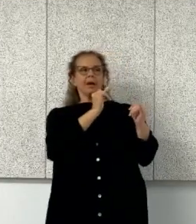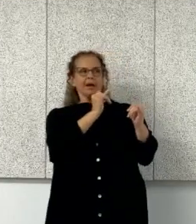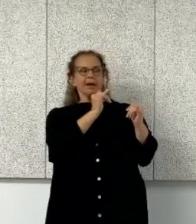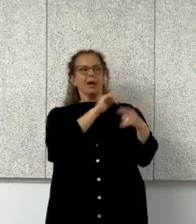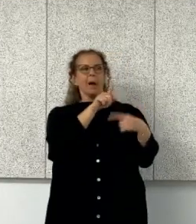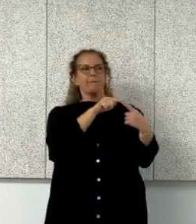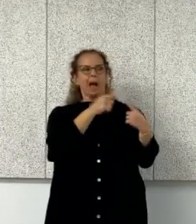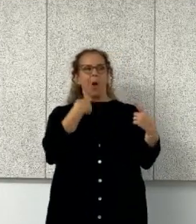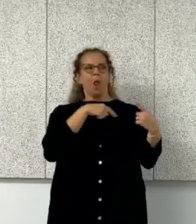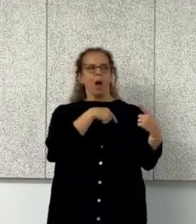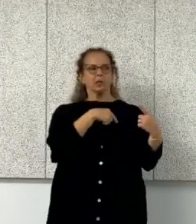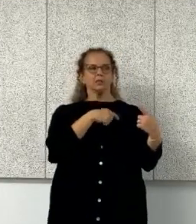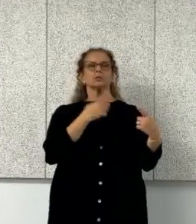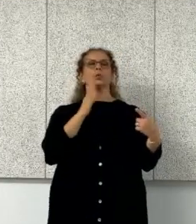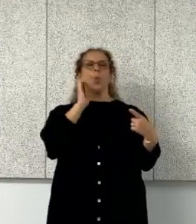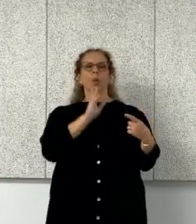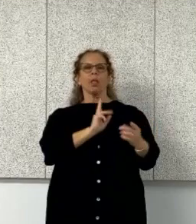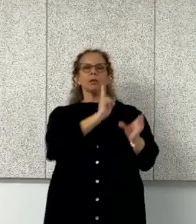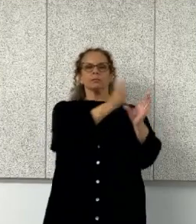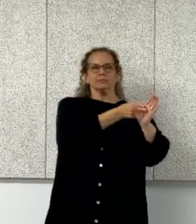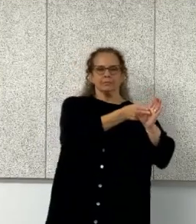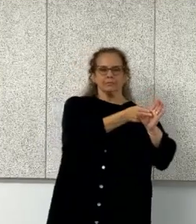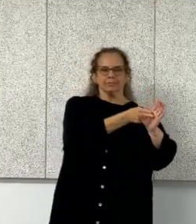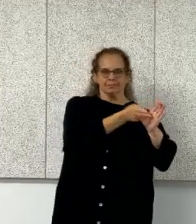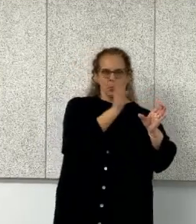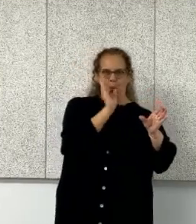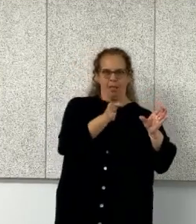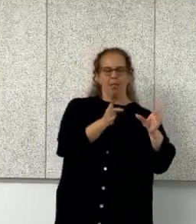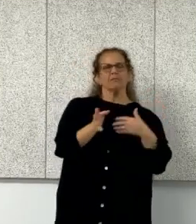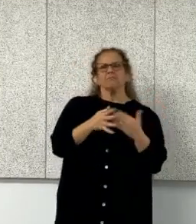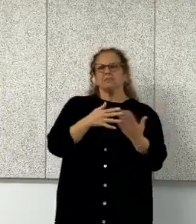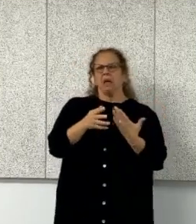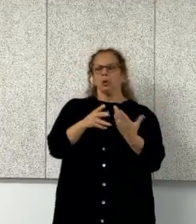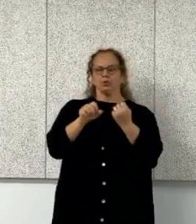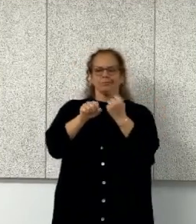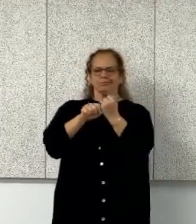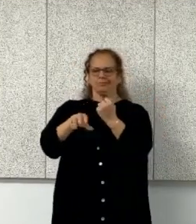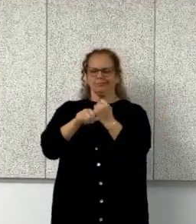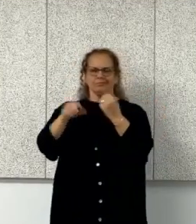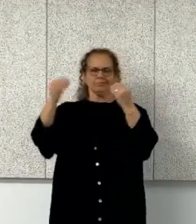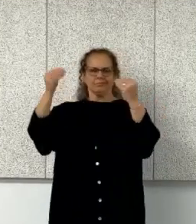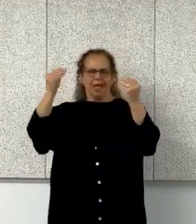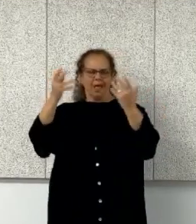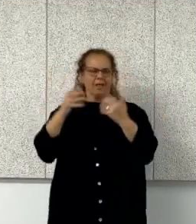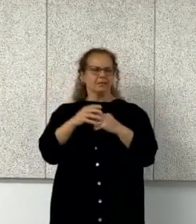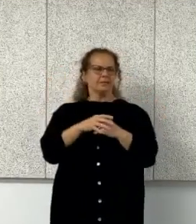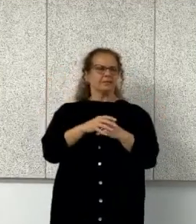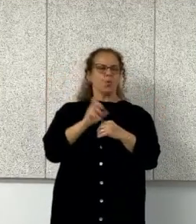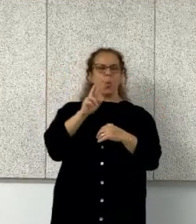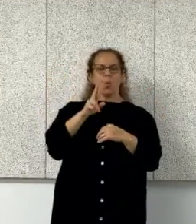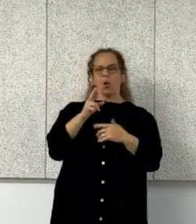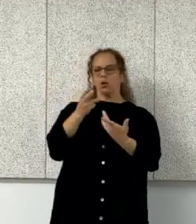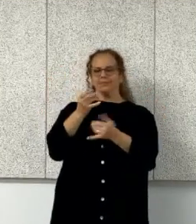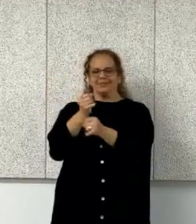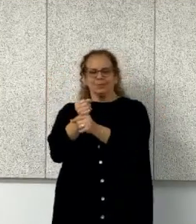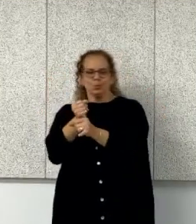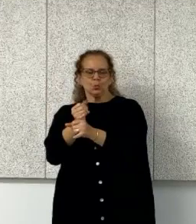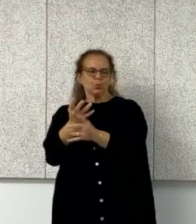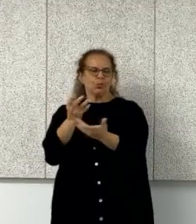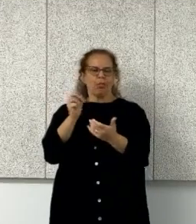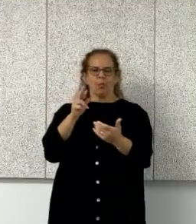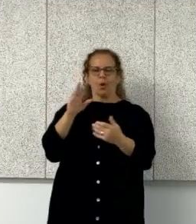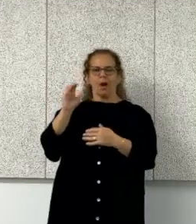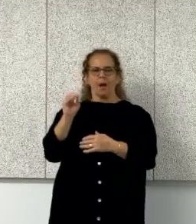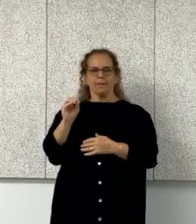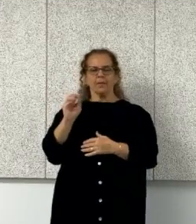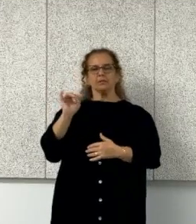think, transcends, you know, whether it's a sales campaign or whether it's just, you know, marketing or institutional, and it becomes more about,